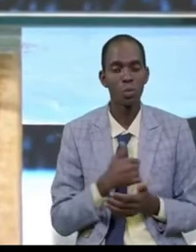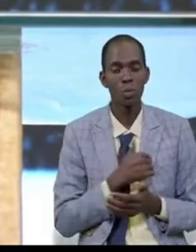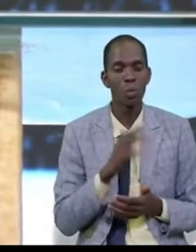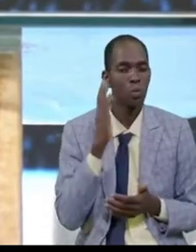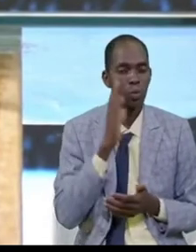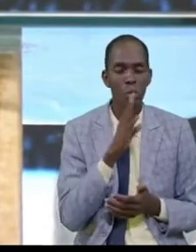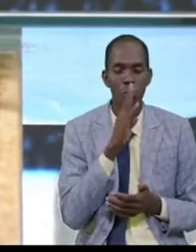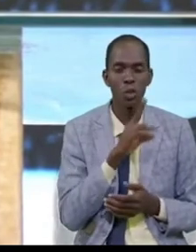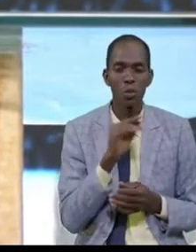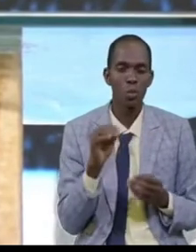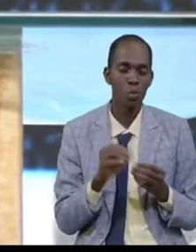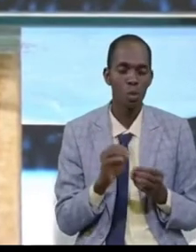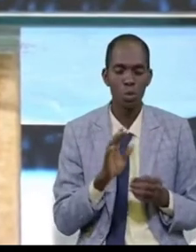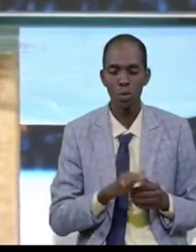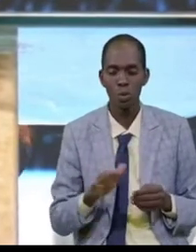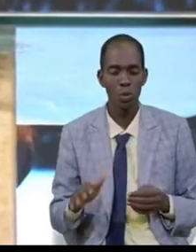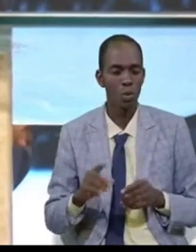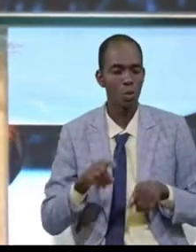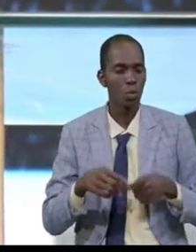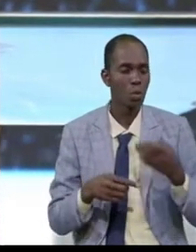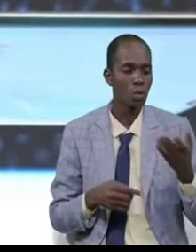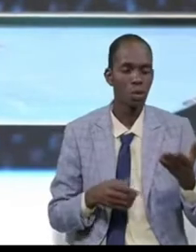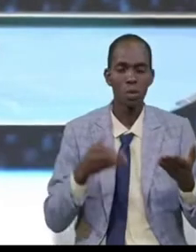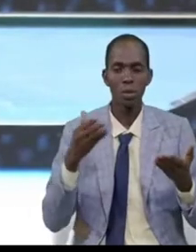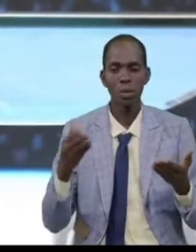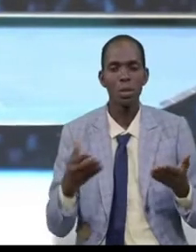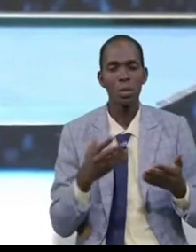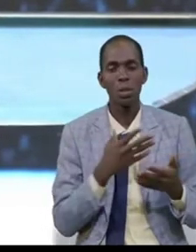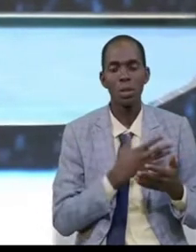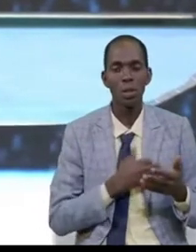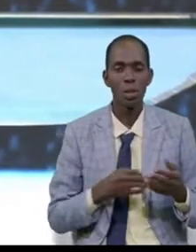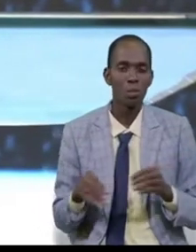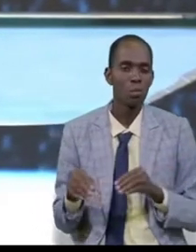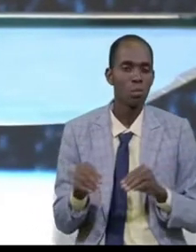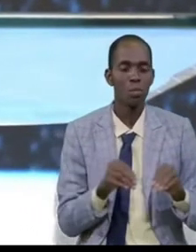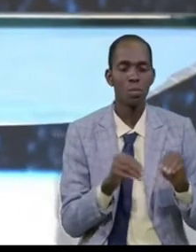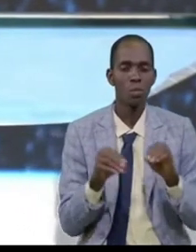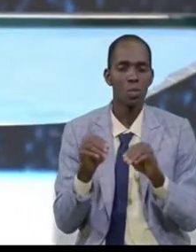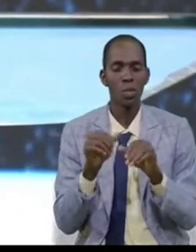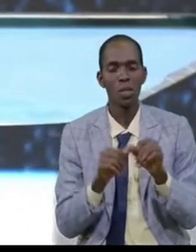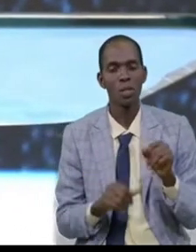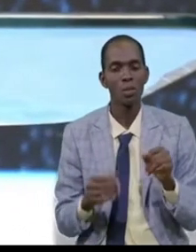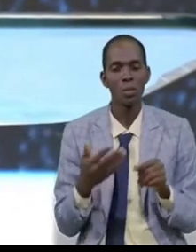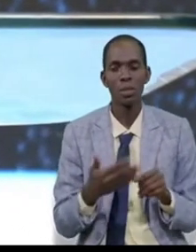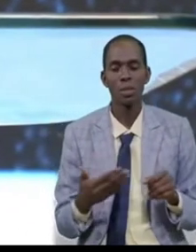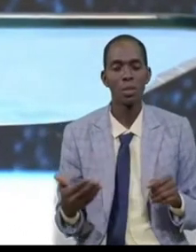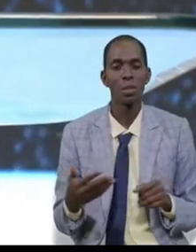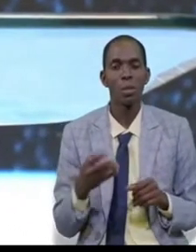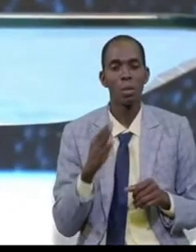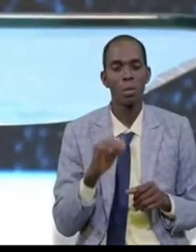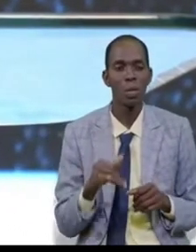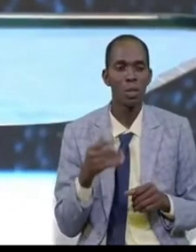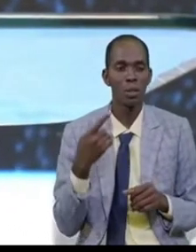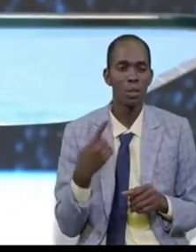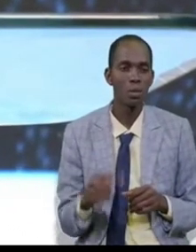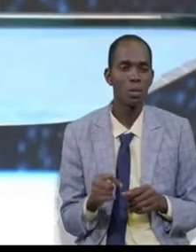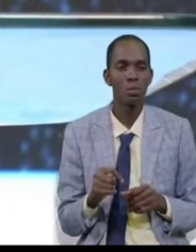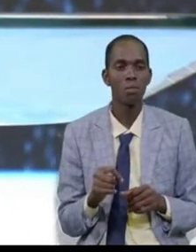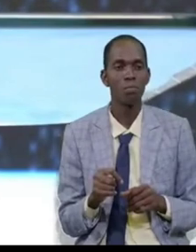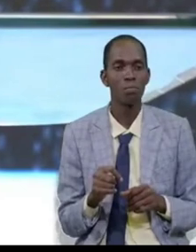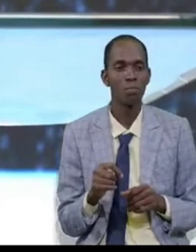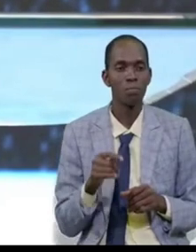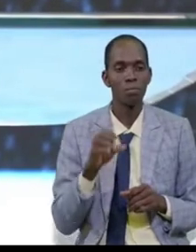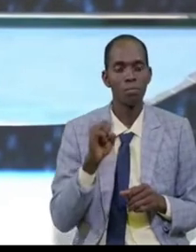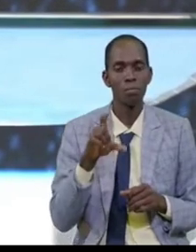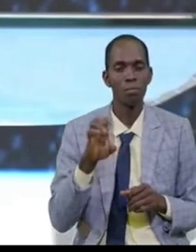children tossed to and fro and carried about with every wind of doctrine by the sledge of men and